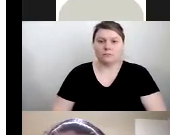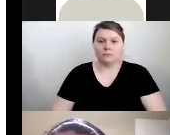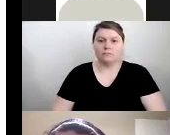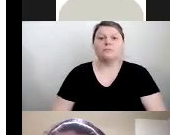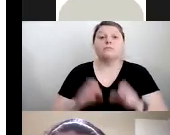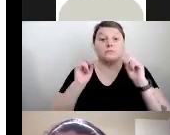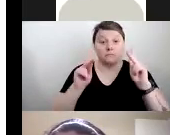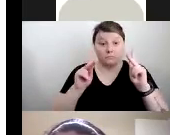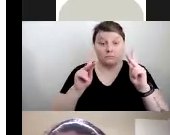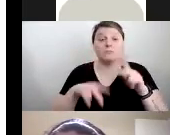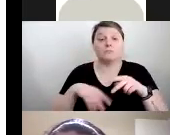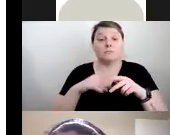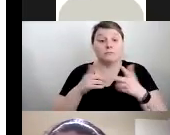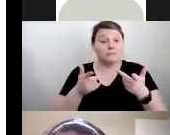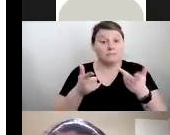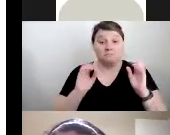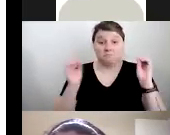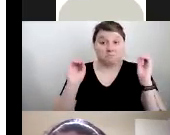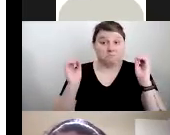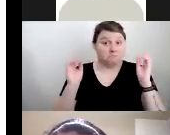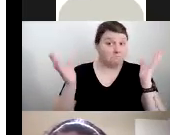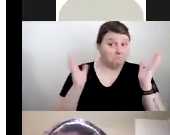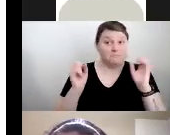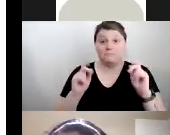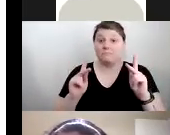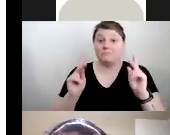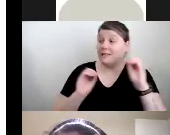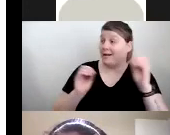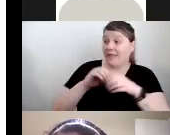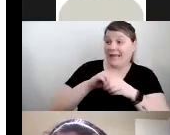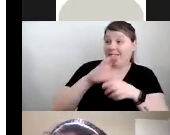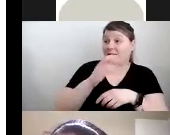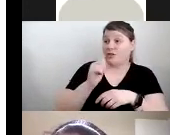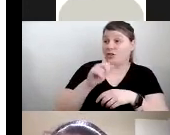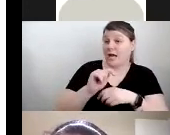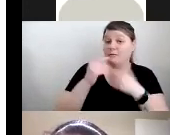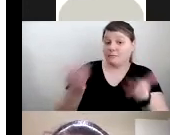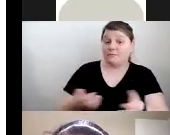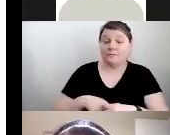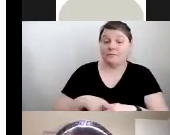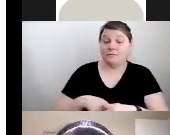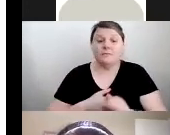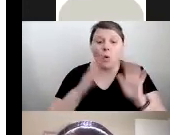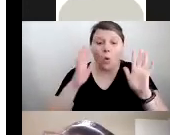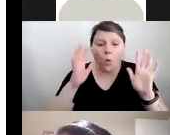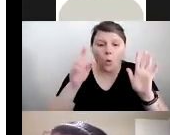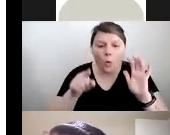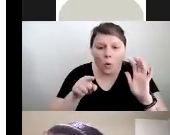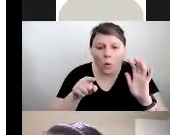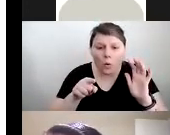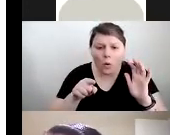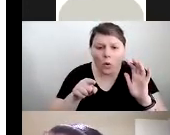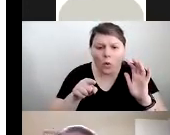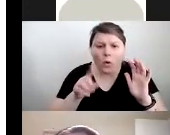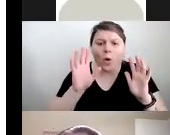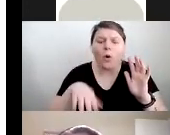Okay, Christine, you're not seeing anything? Nope, nothing in the chat. I think you're good to go. Okay, well, let's do. Wait, one. We